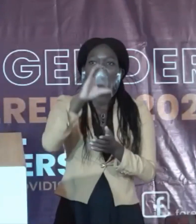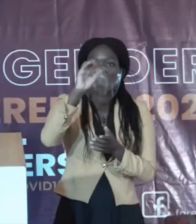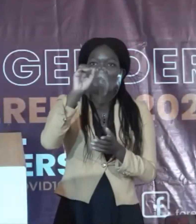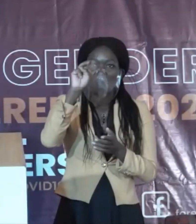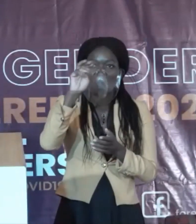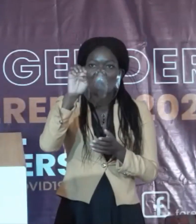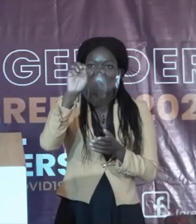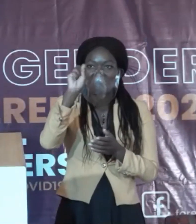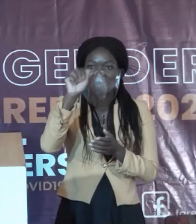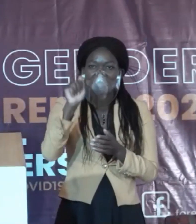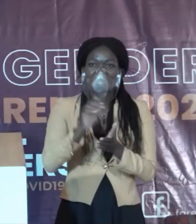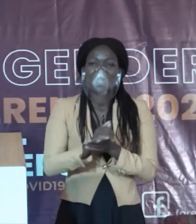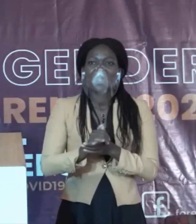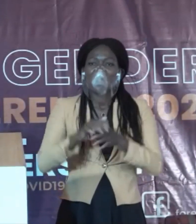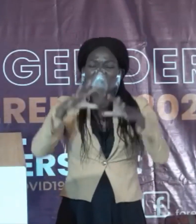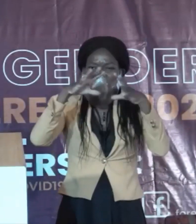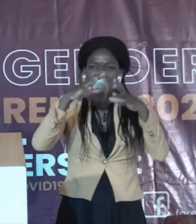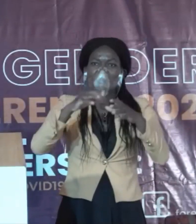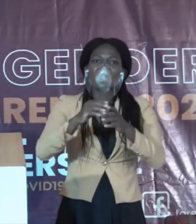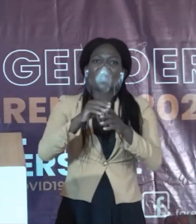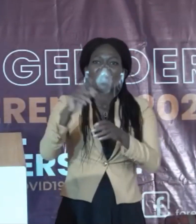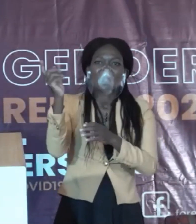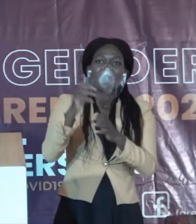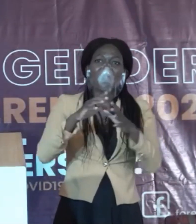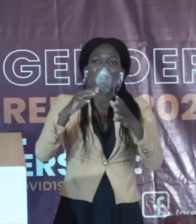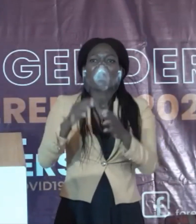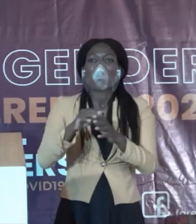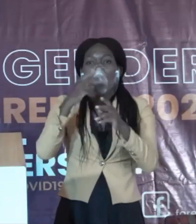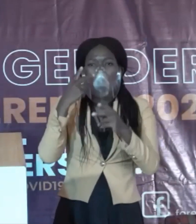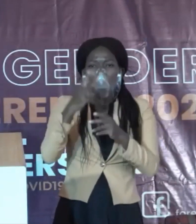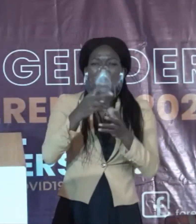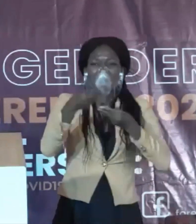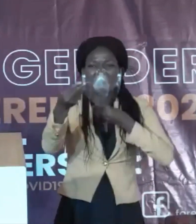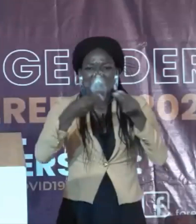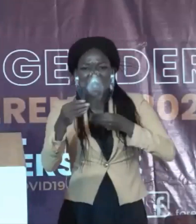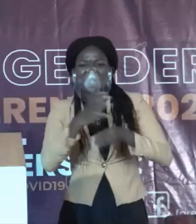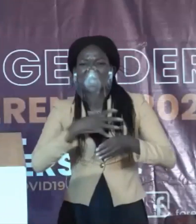Women in Business in Eastern and Southern